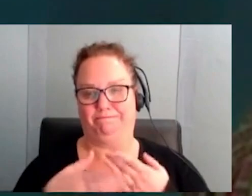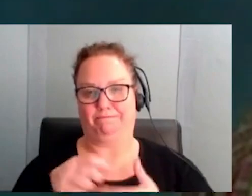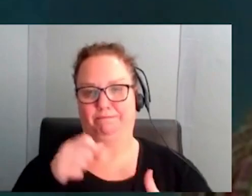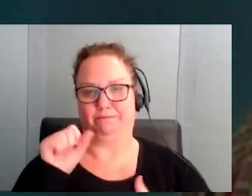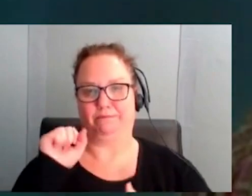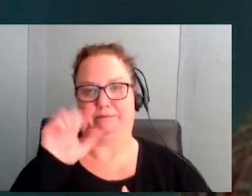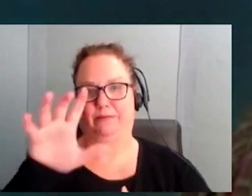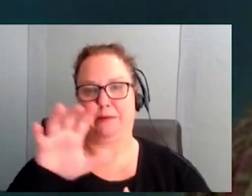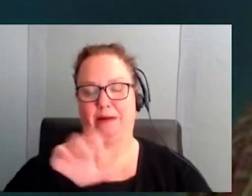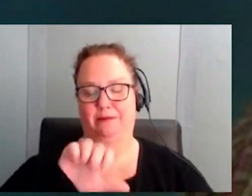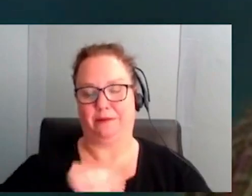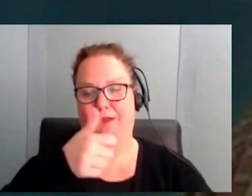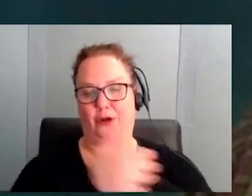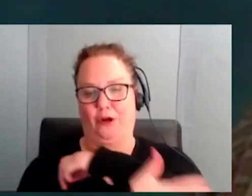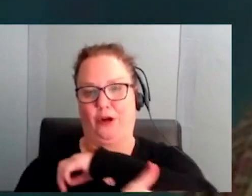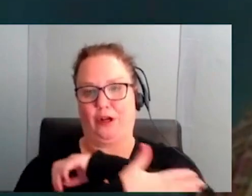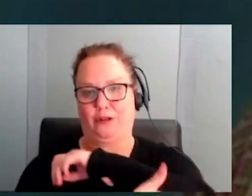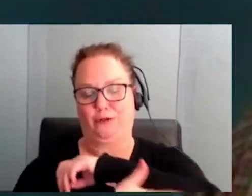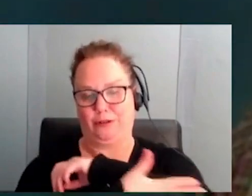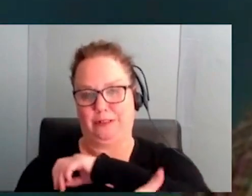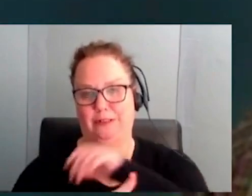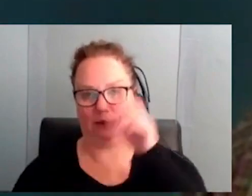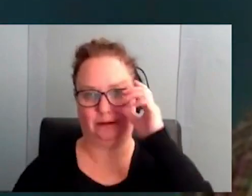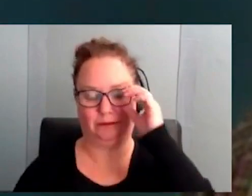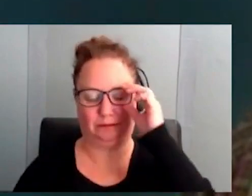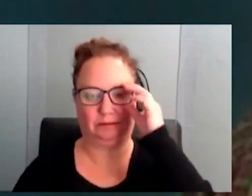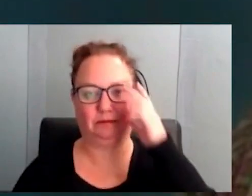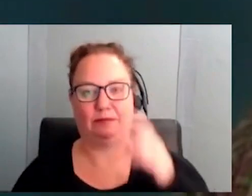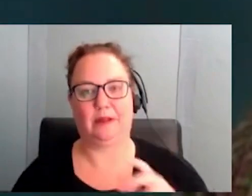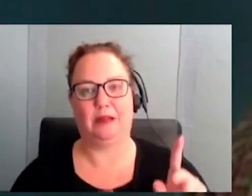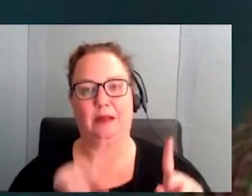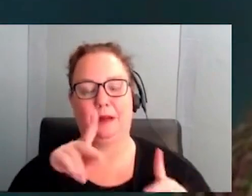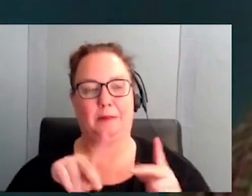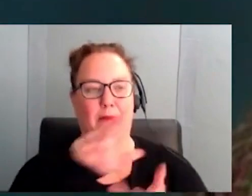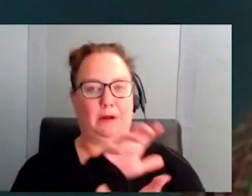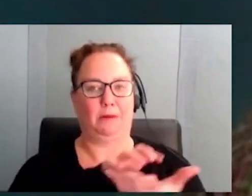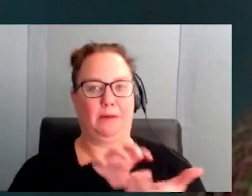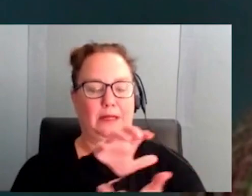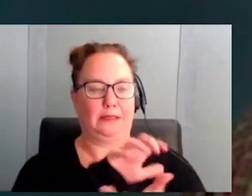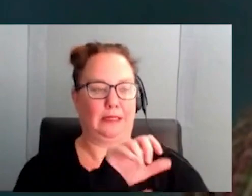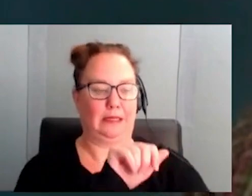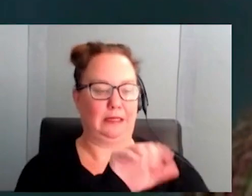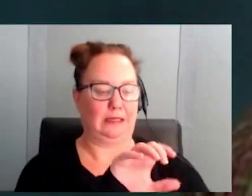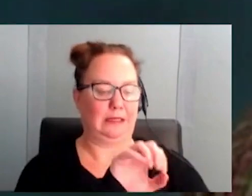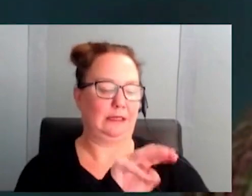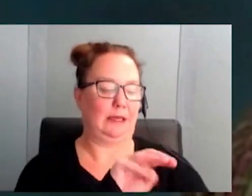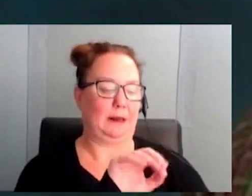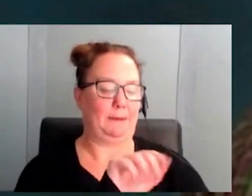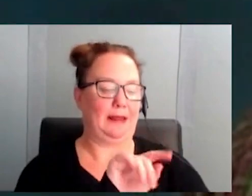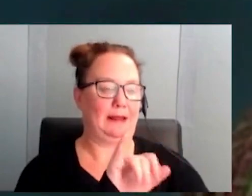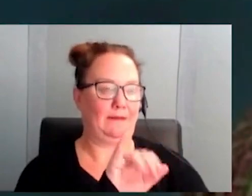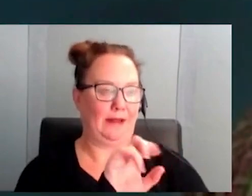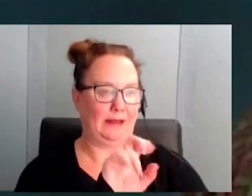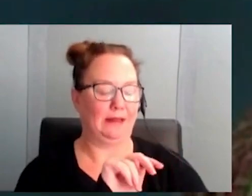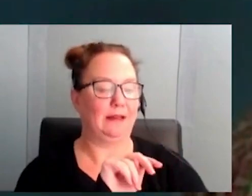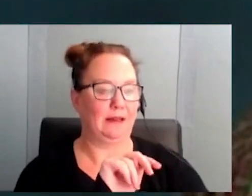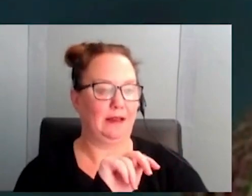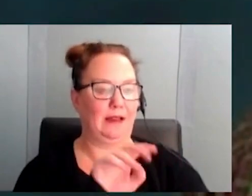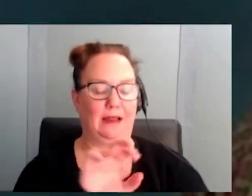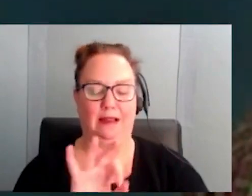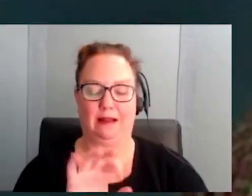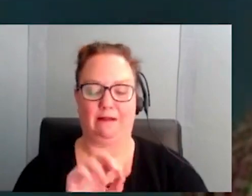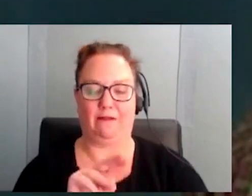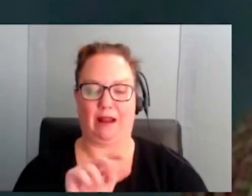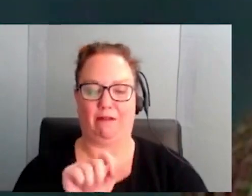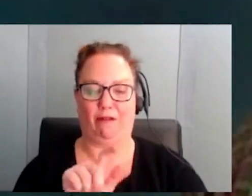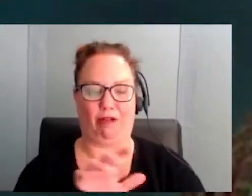from overseas, and then people are mixing acetaminophen and fentanyl, and it's